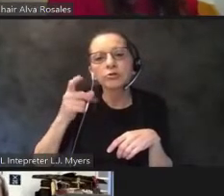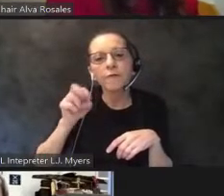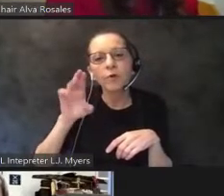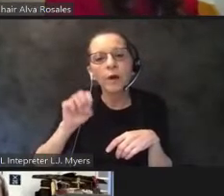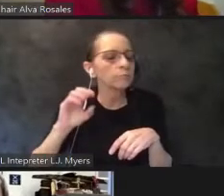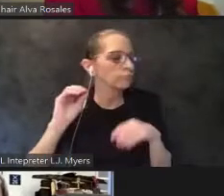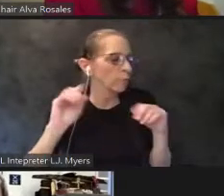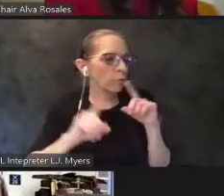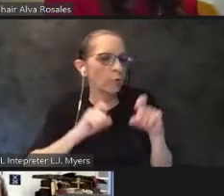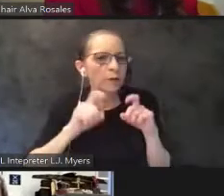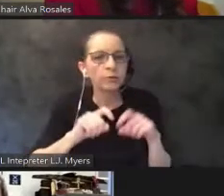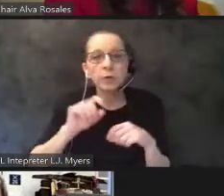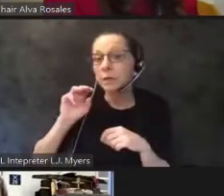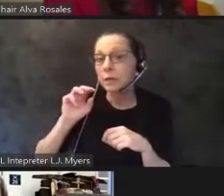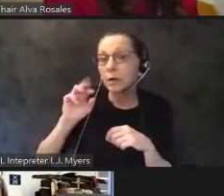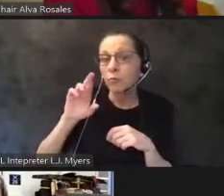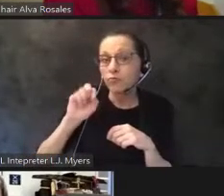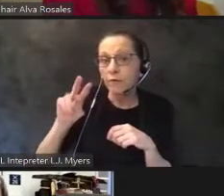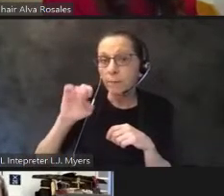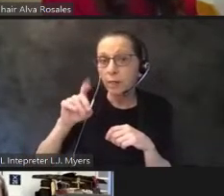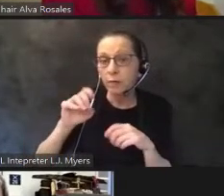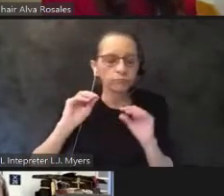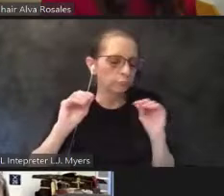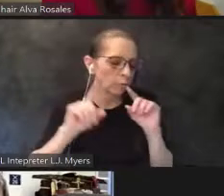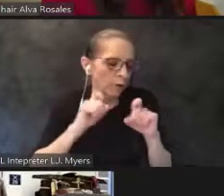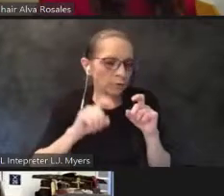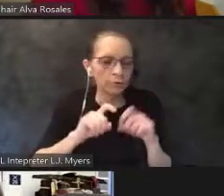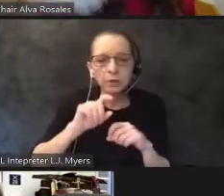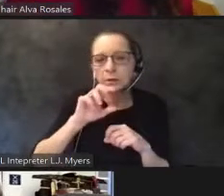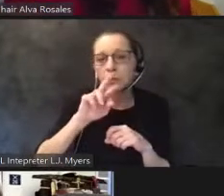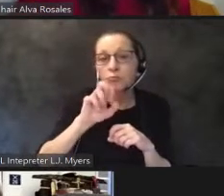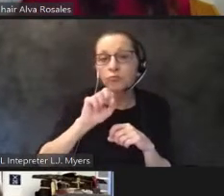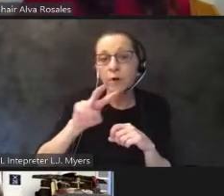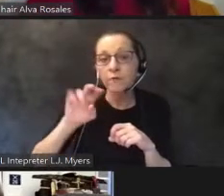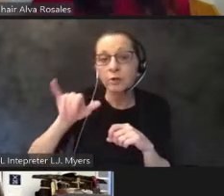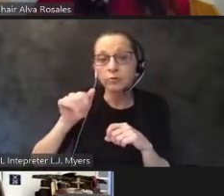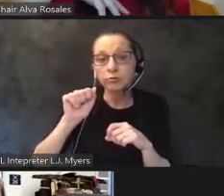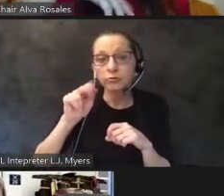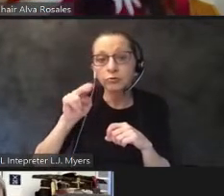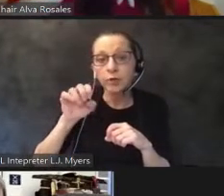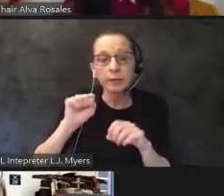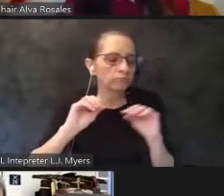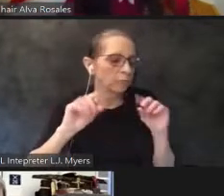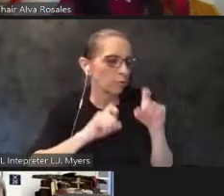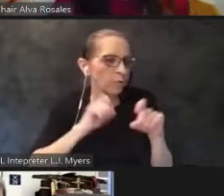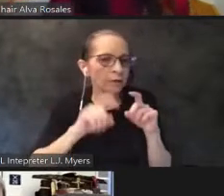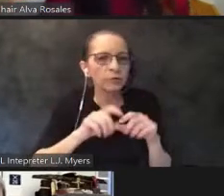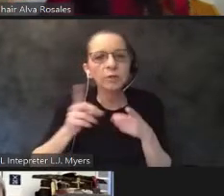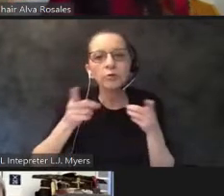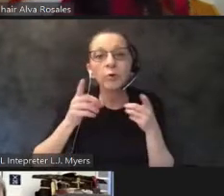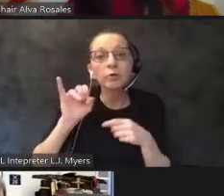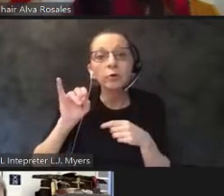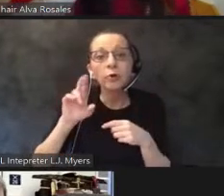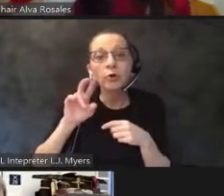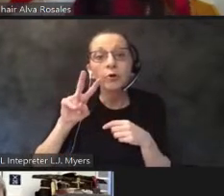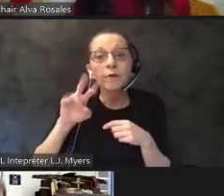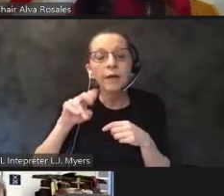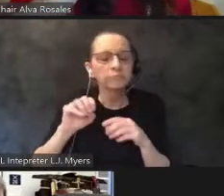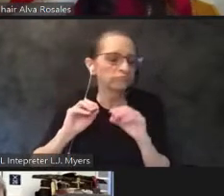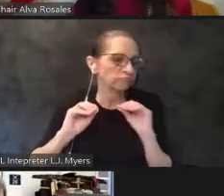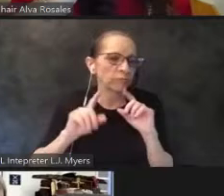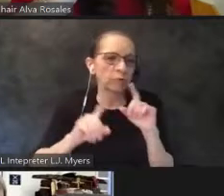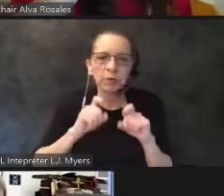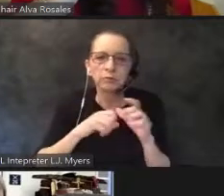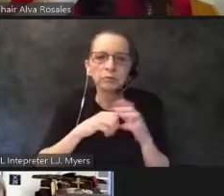questions. Reverend Miller? No questions. Reverend Jakes? No questions. Director Irvine? No